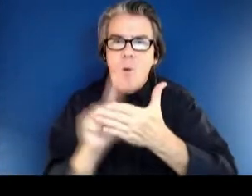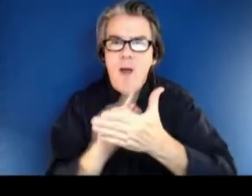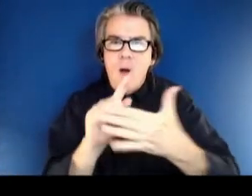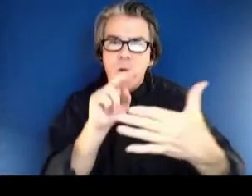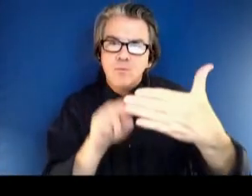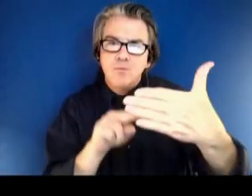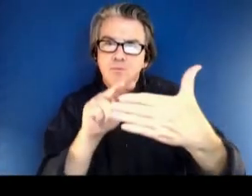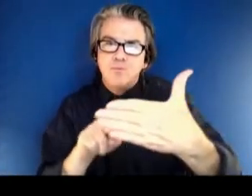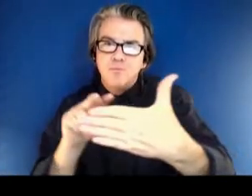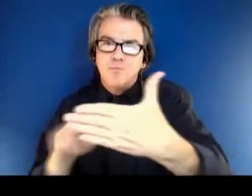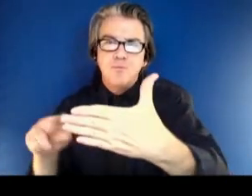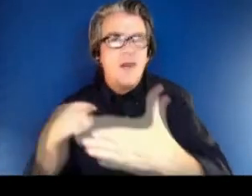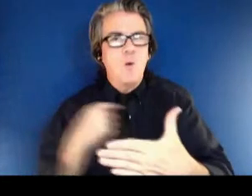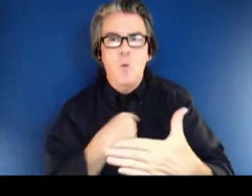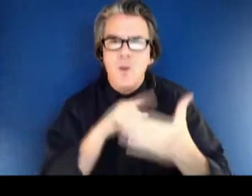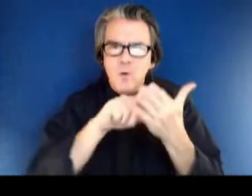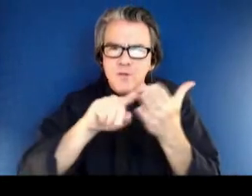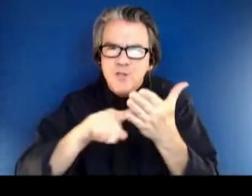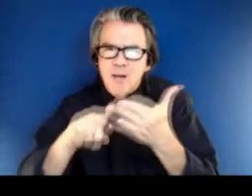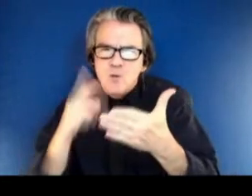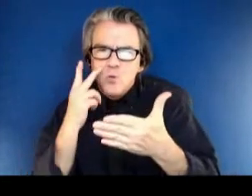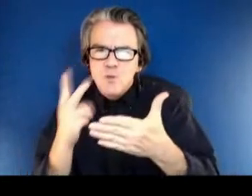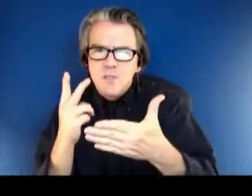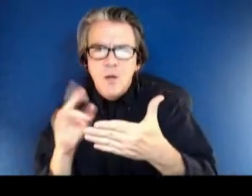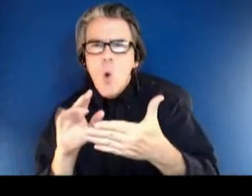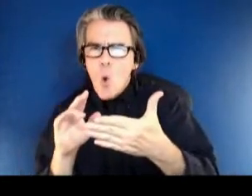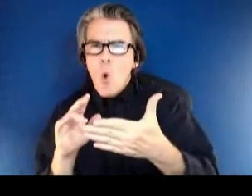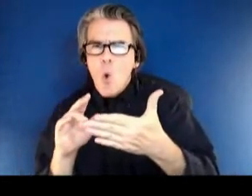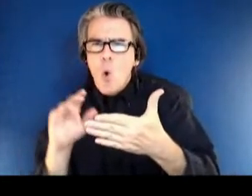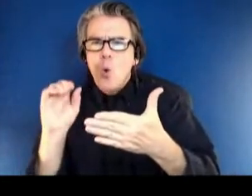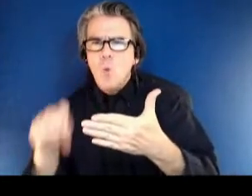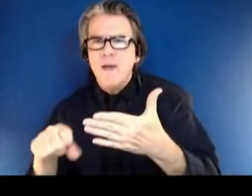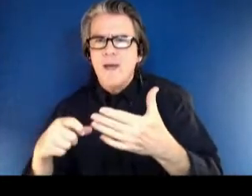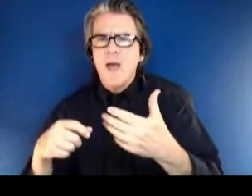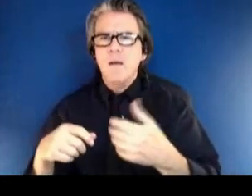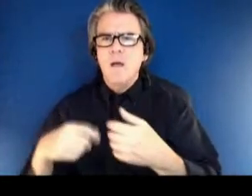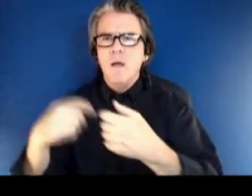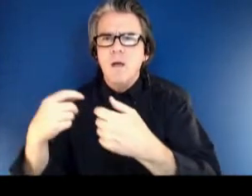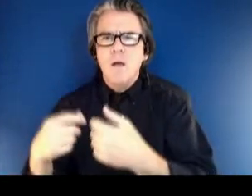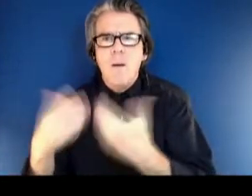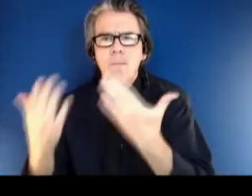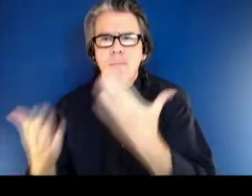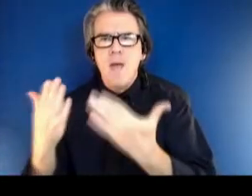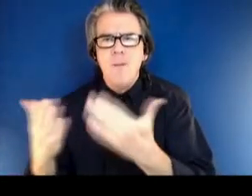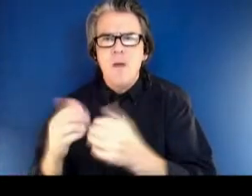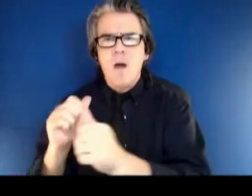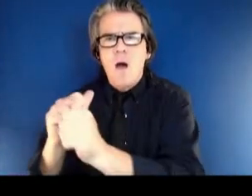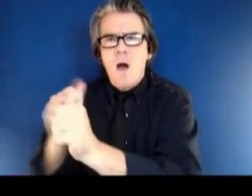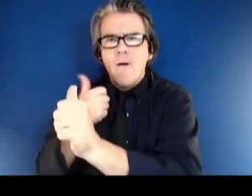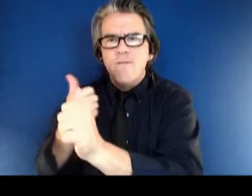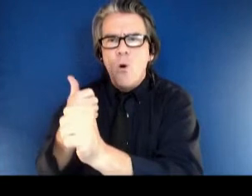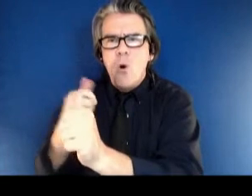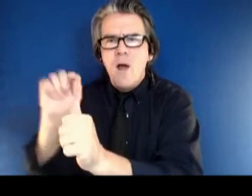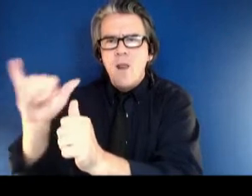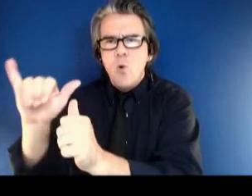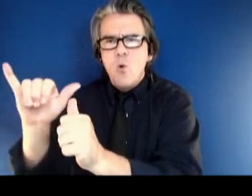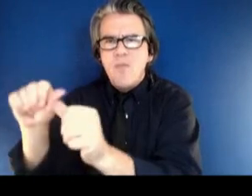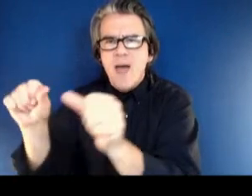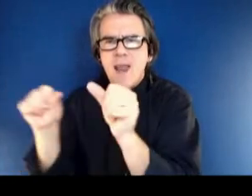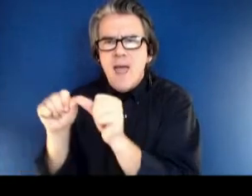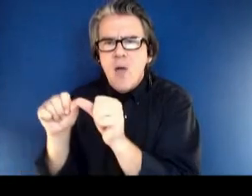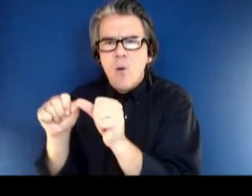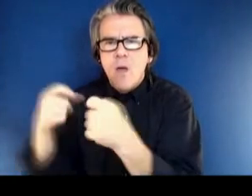to refine the scope and look for opportunities to keep customers energized. And once we have that